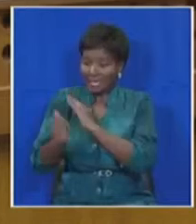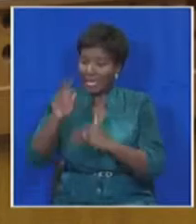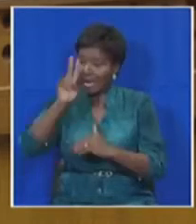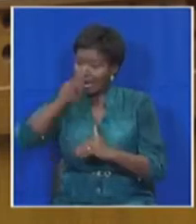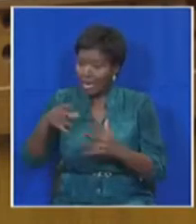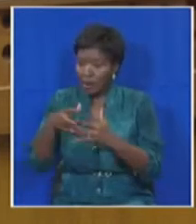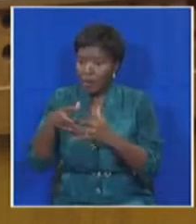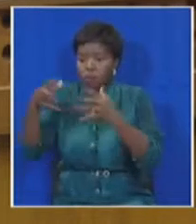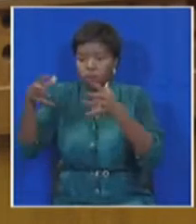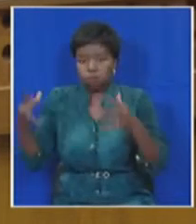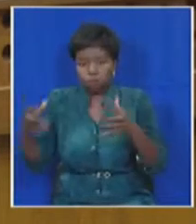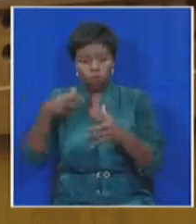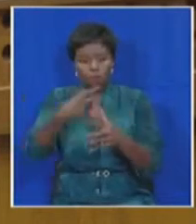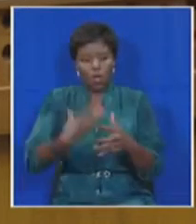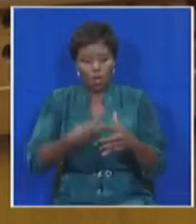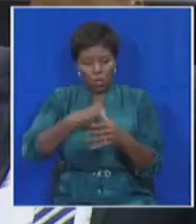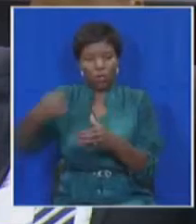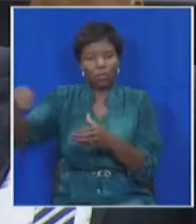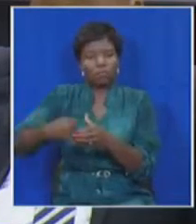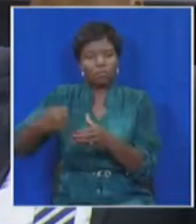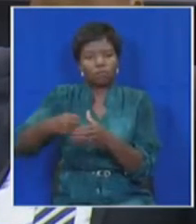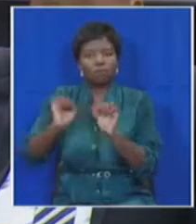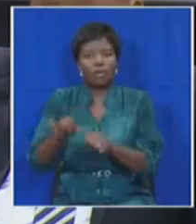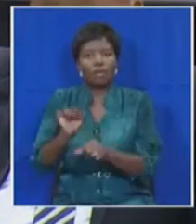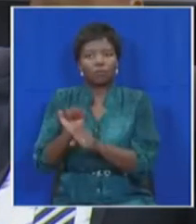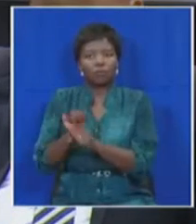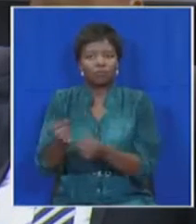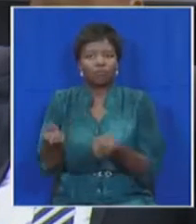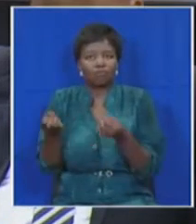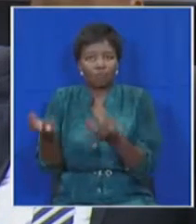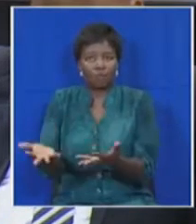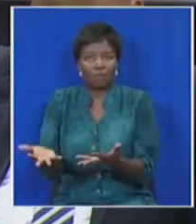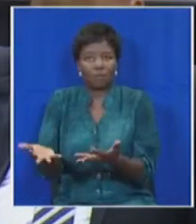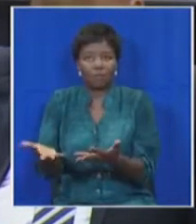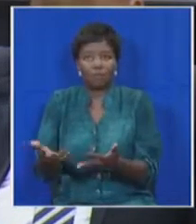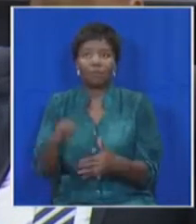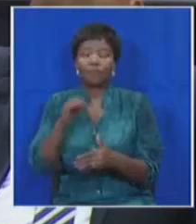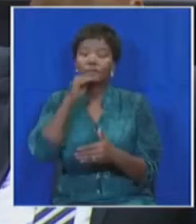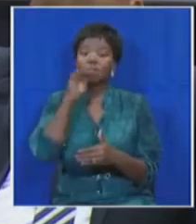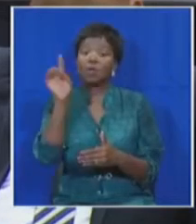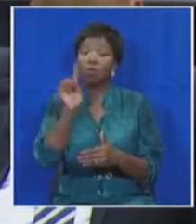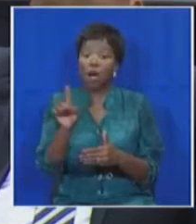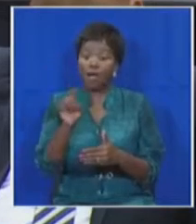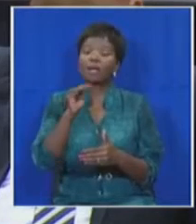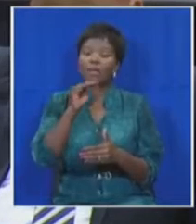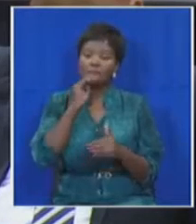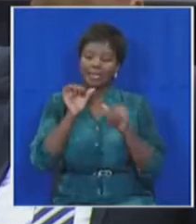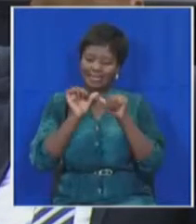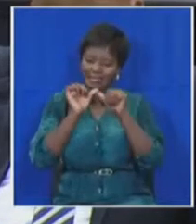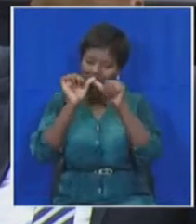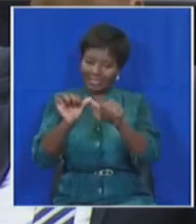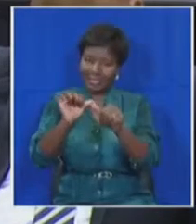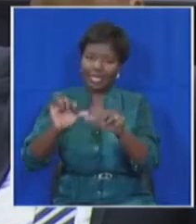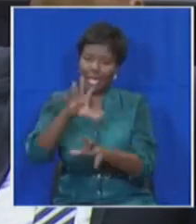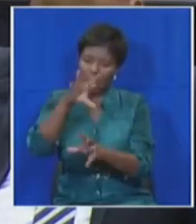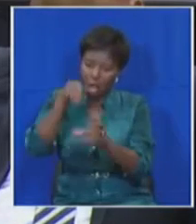labor market to absorb millions of young South Africans. And this means sustained, inclusive economic